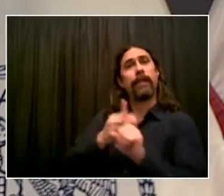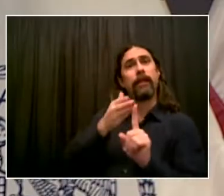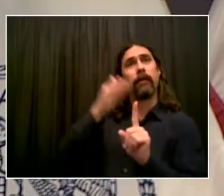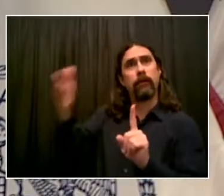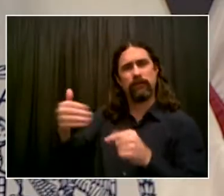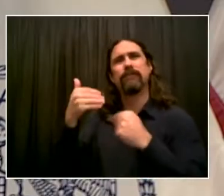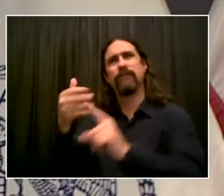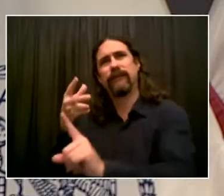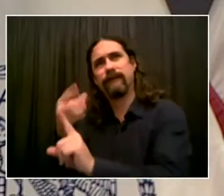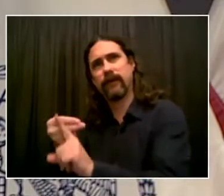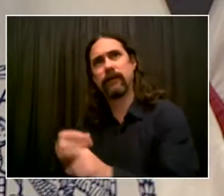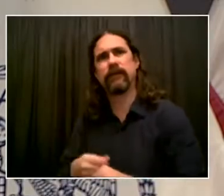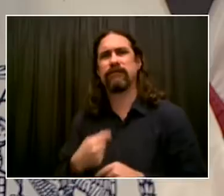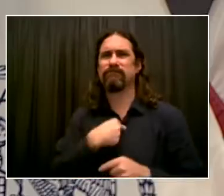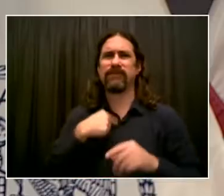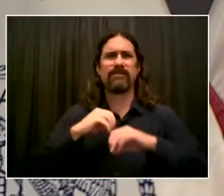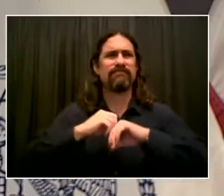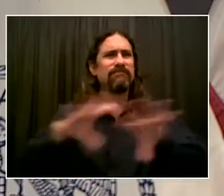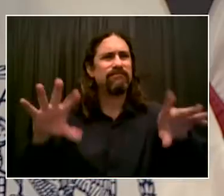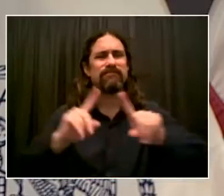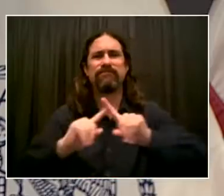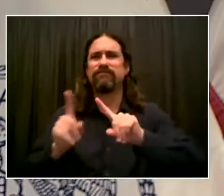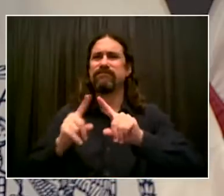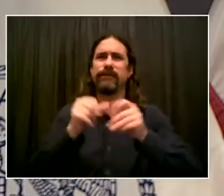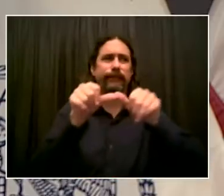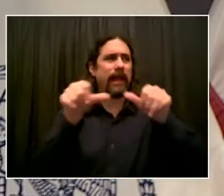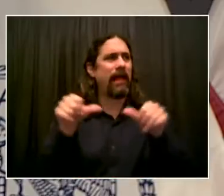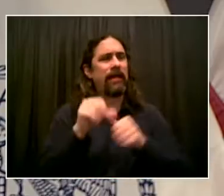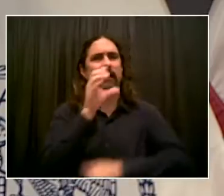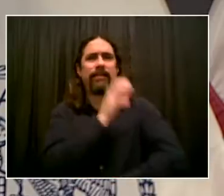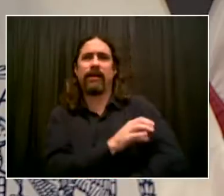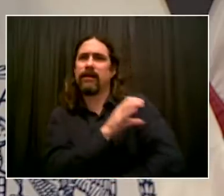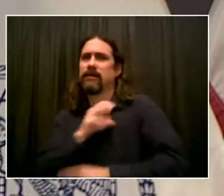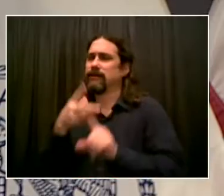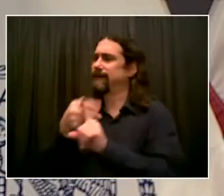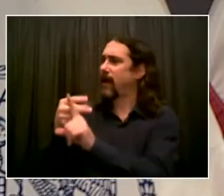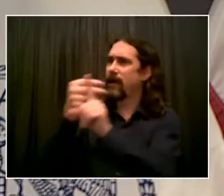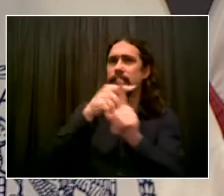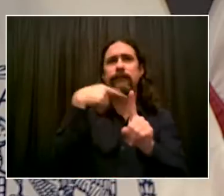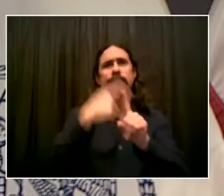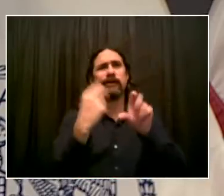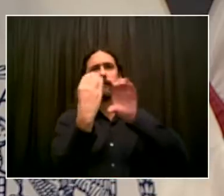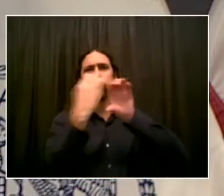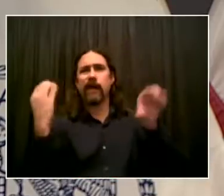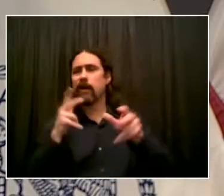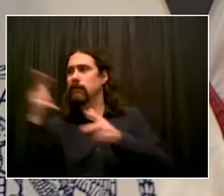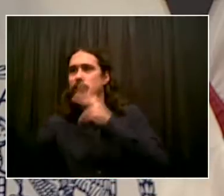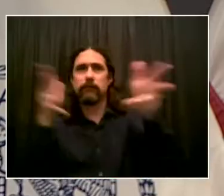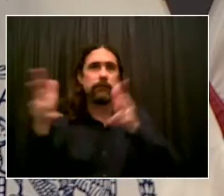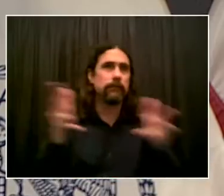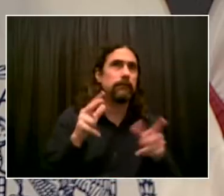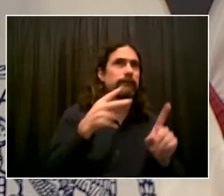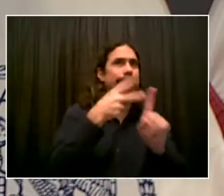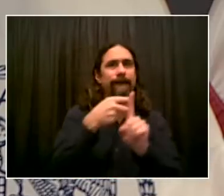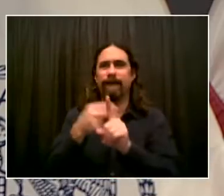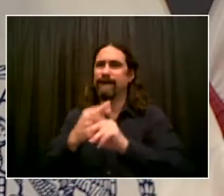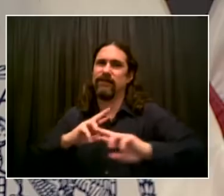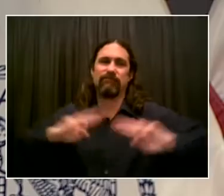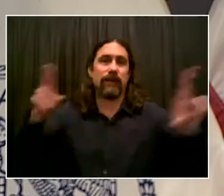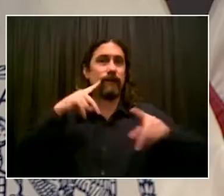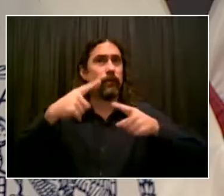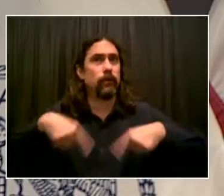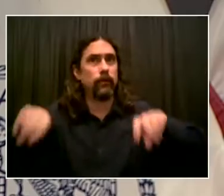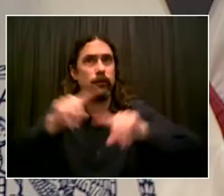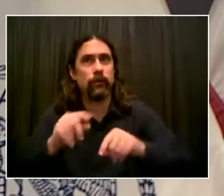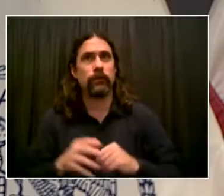you to everyone who's been a part of them. I always thank them and stop and tell them how special they are because they've done great work. The vans and the buses and the